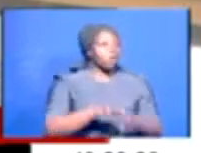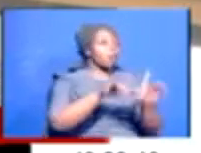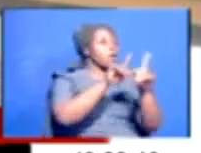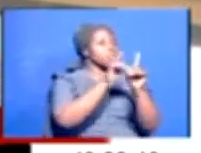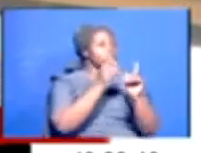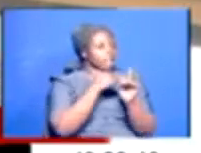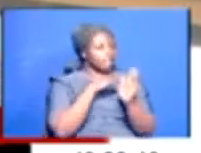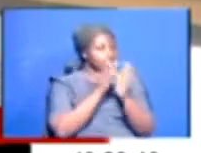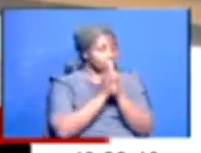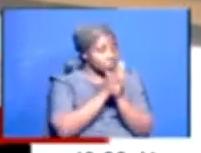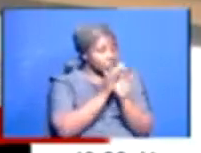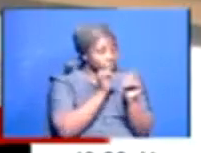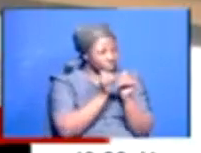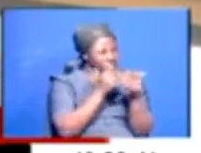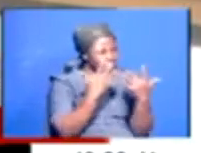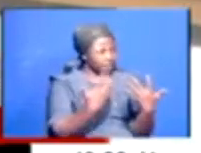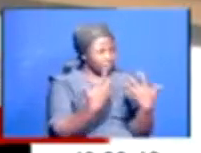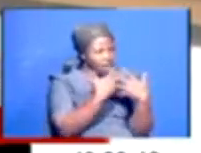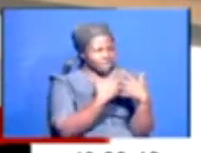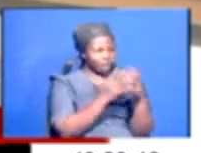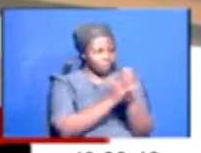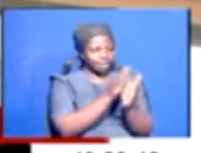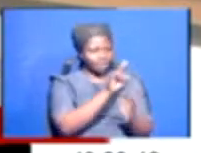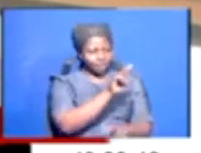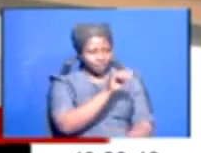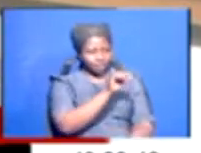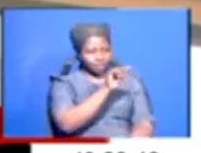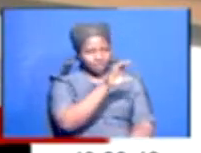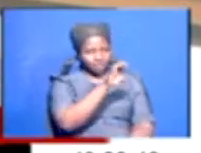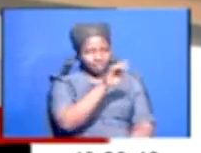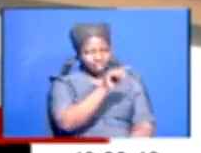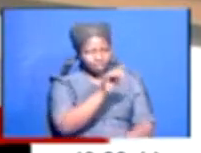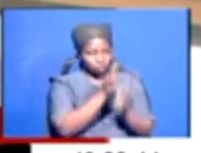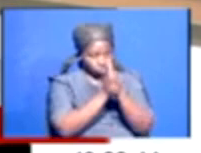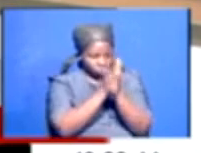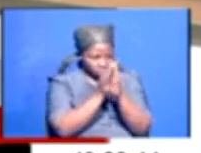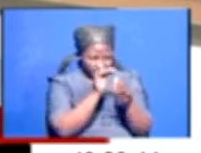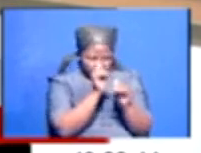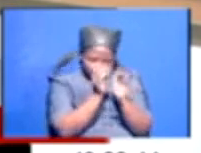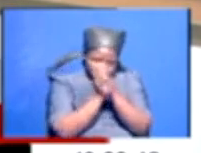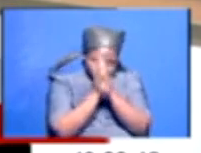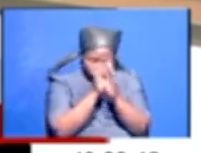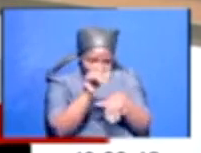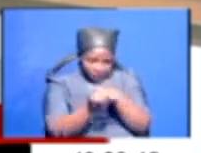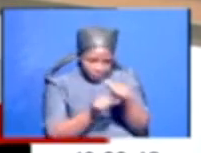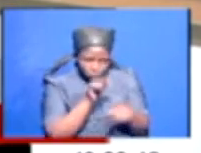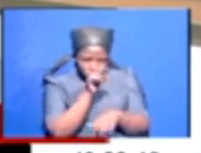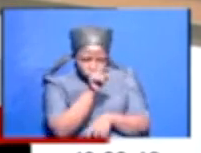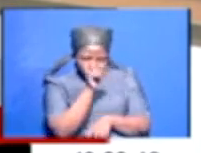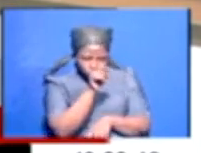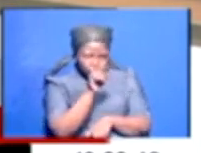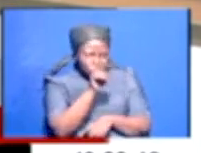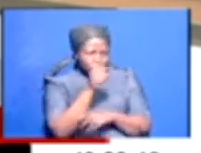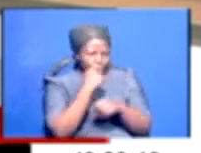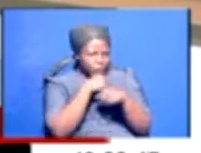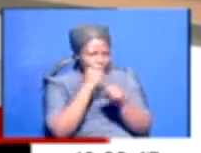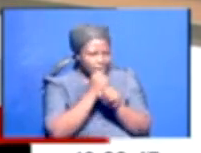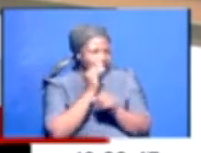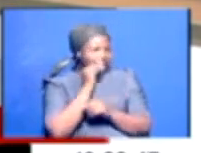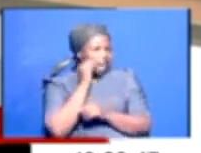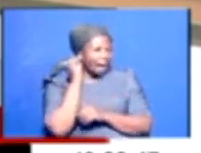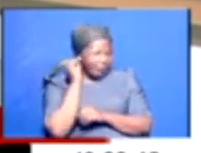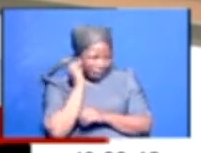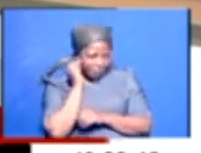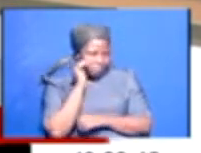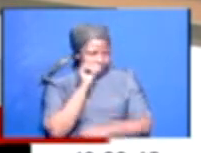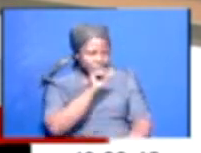to Vincent about you. Yeah. You made a homemade gym. Yeah. Tell